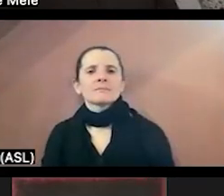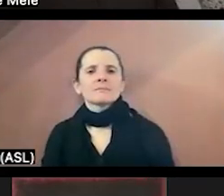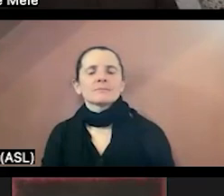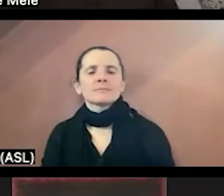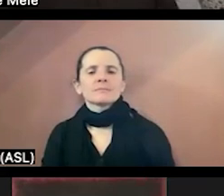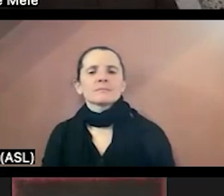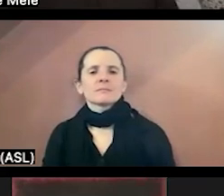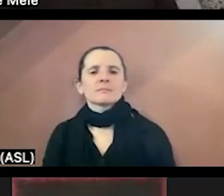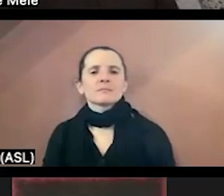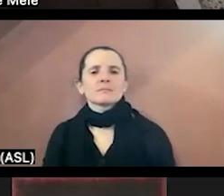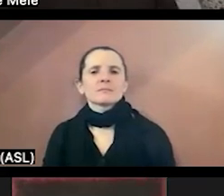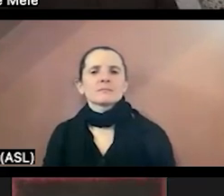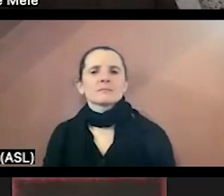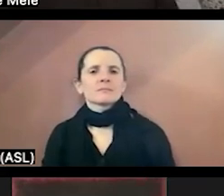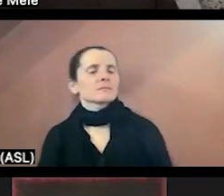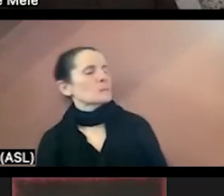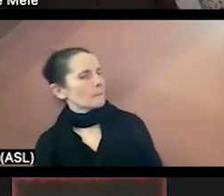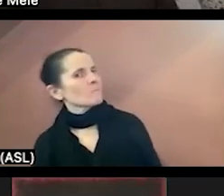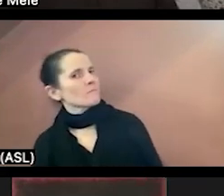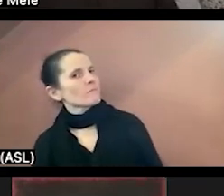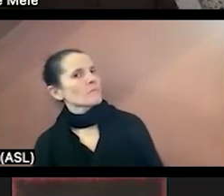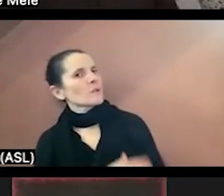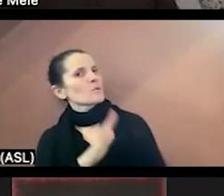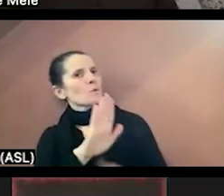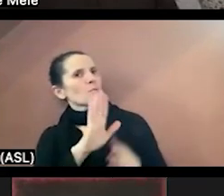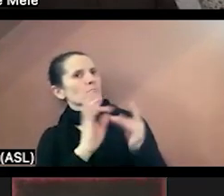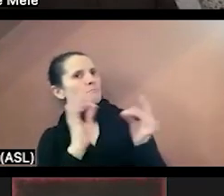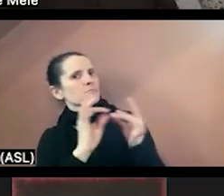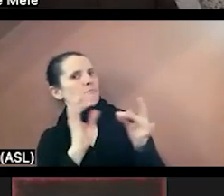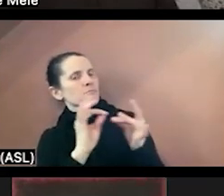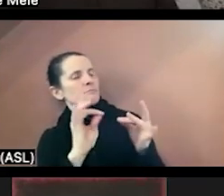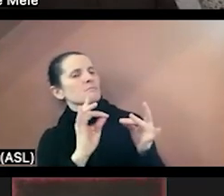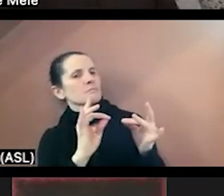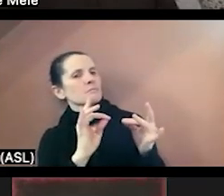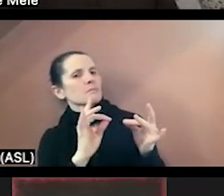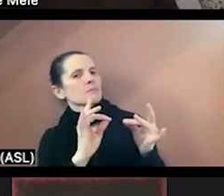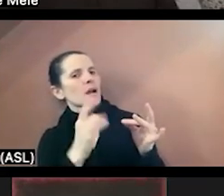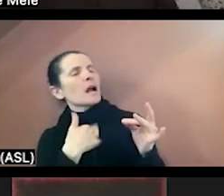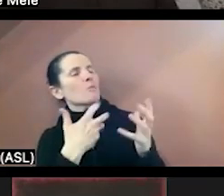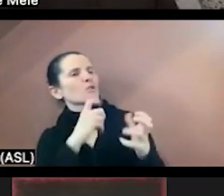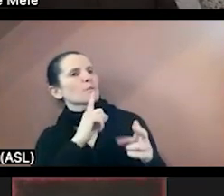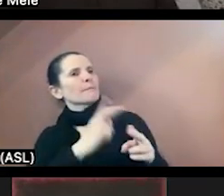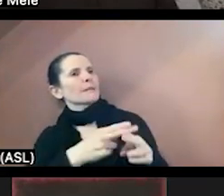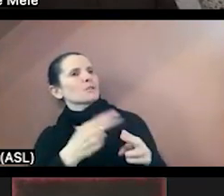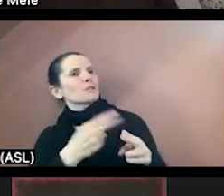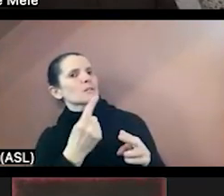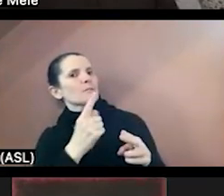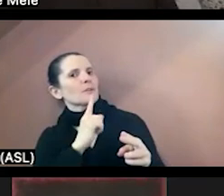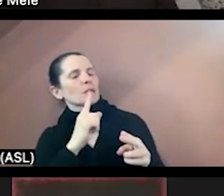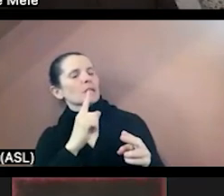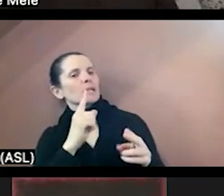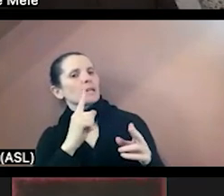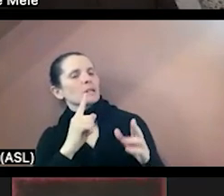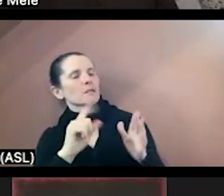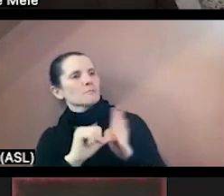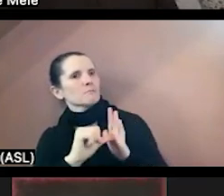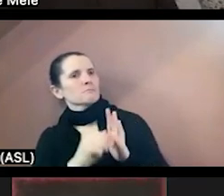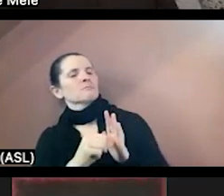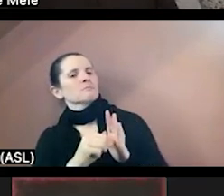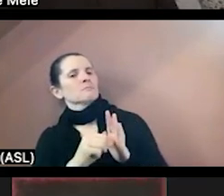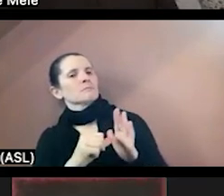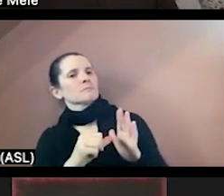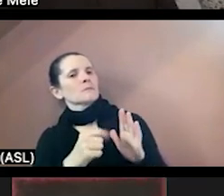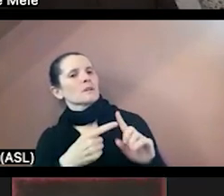Yeah, I think what you just talked about, I want to mention something that was really memorable from your presentation was that